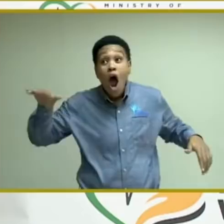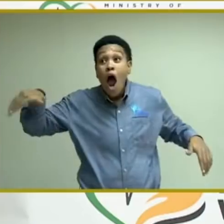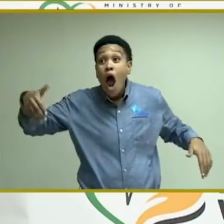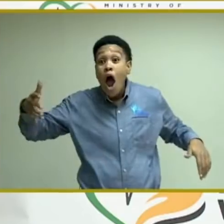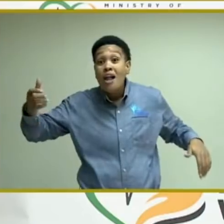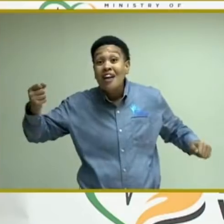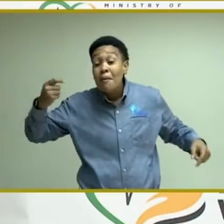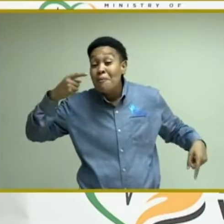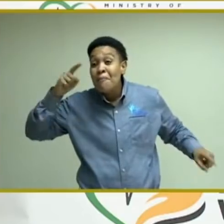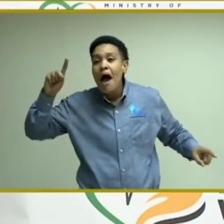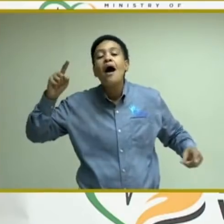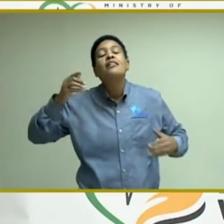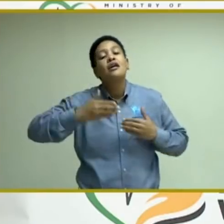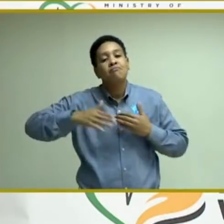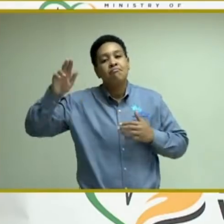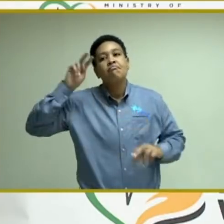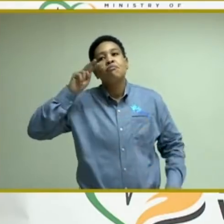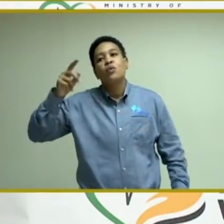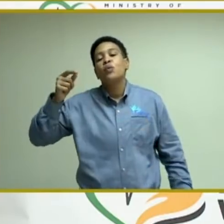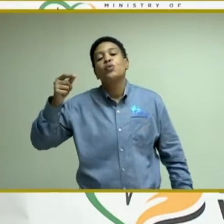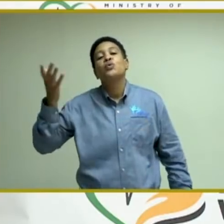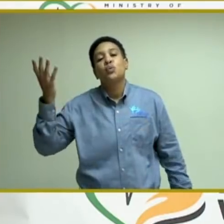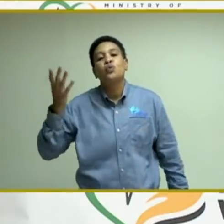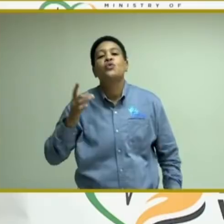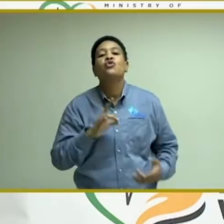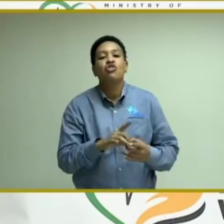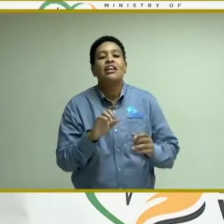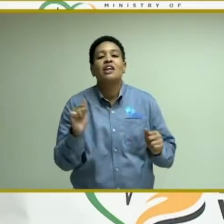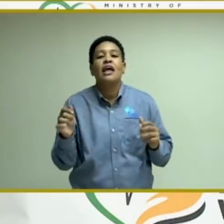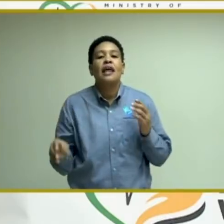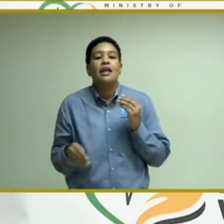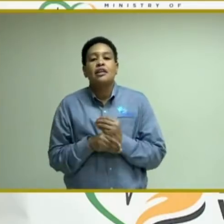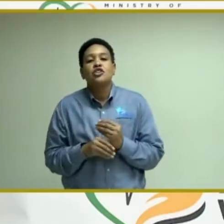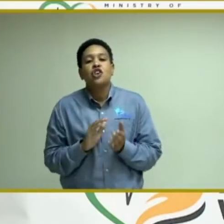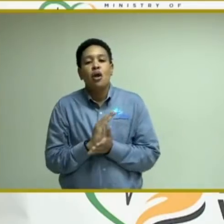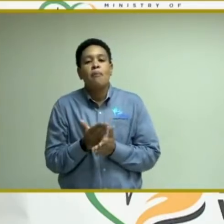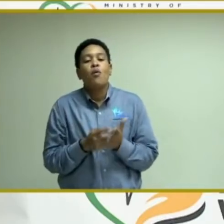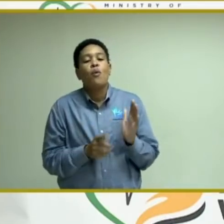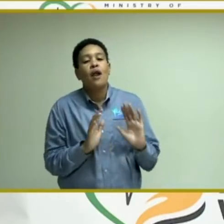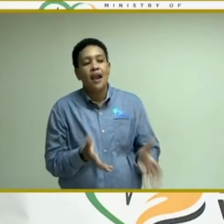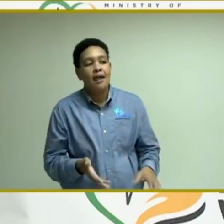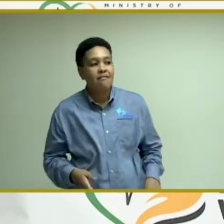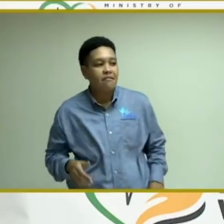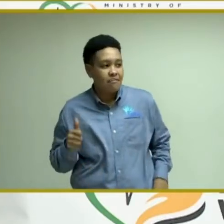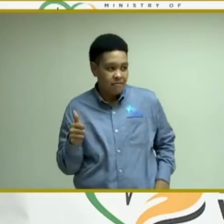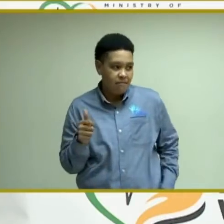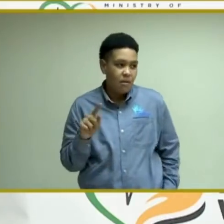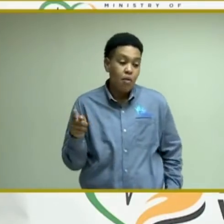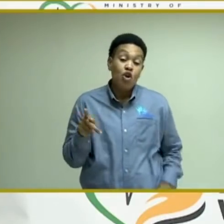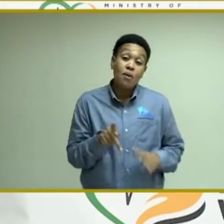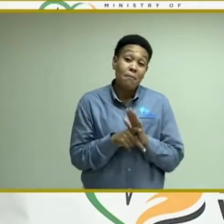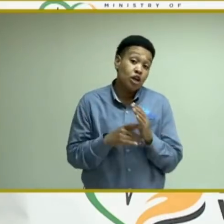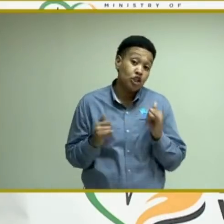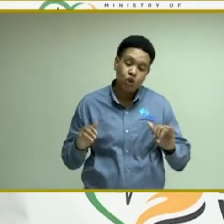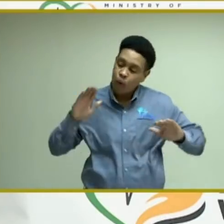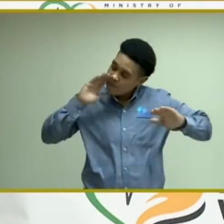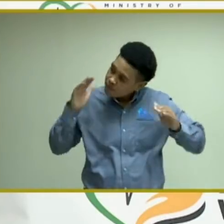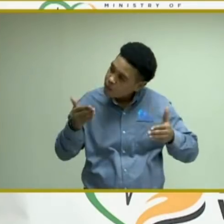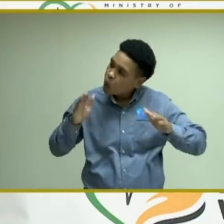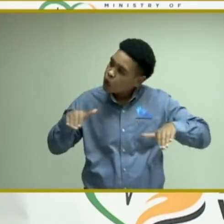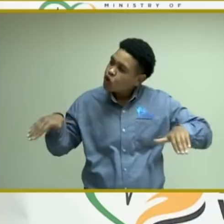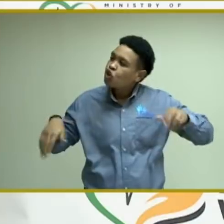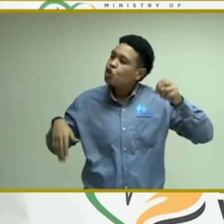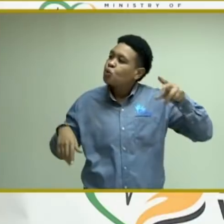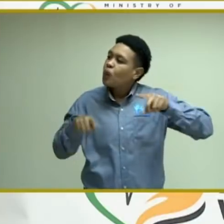look at where we go from there in terms of any additional amounts. Okay, but the policy right now, just to be